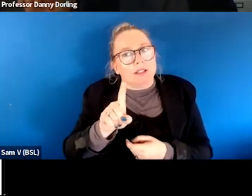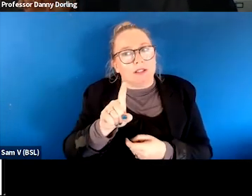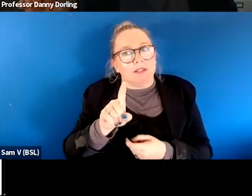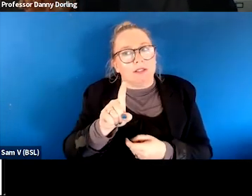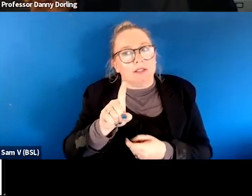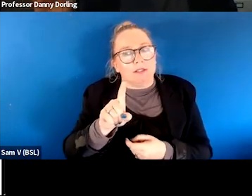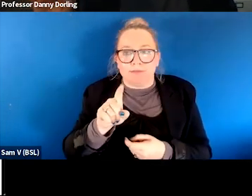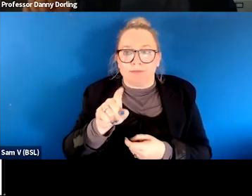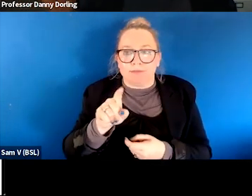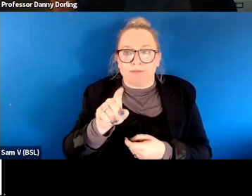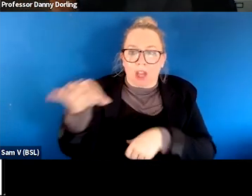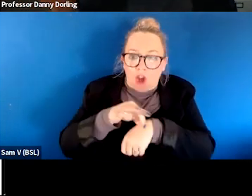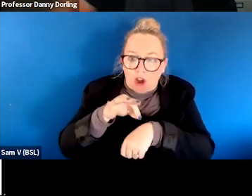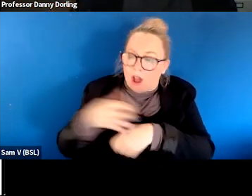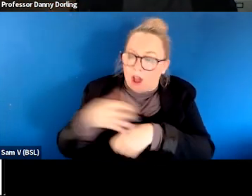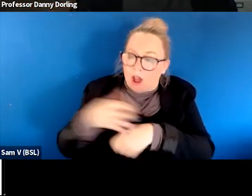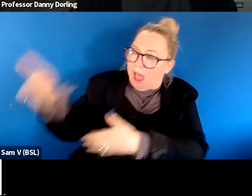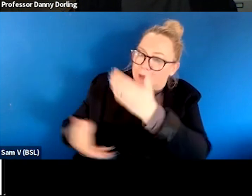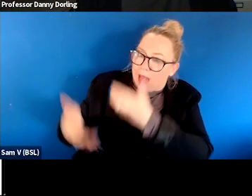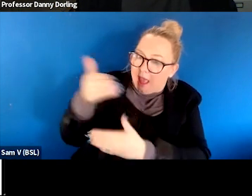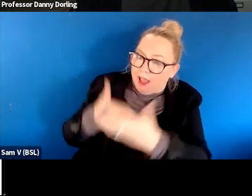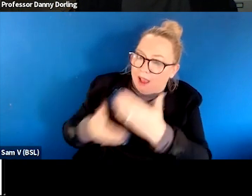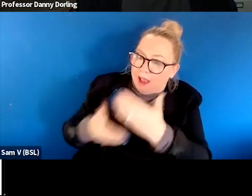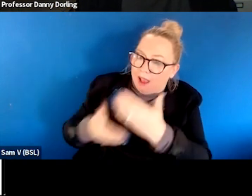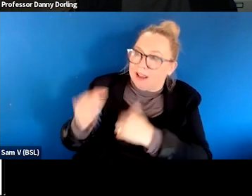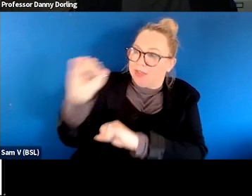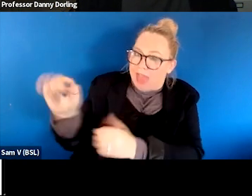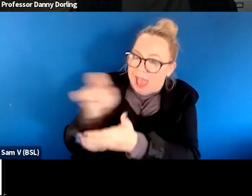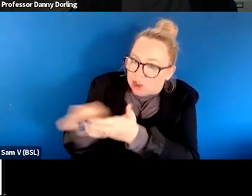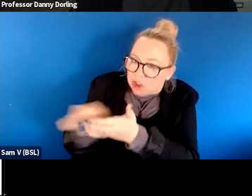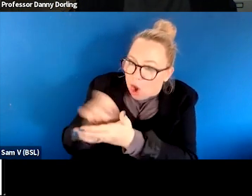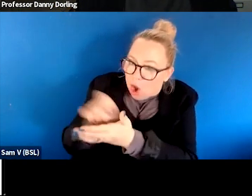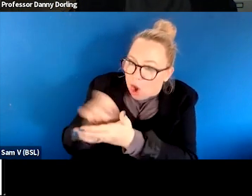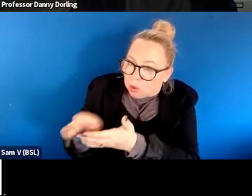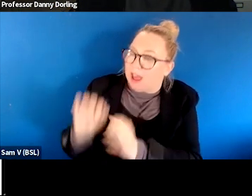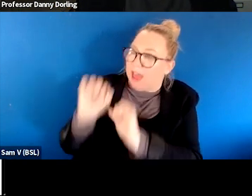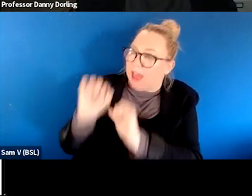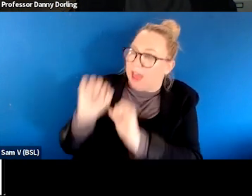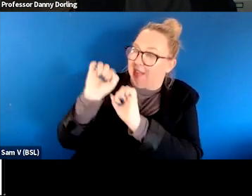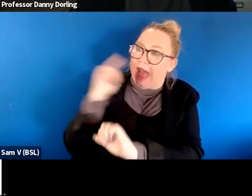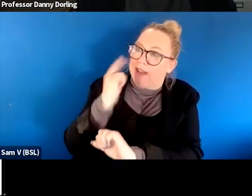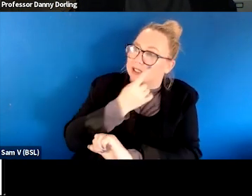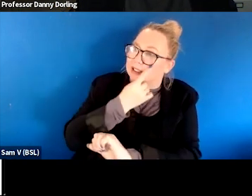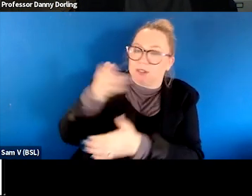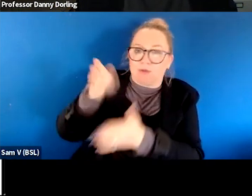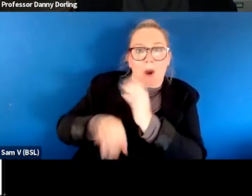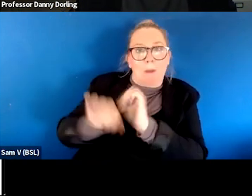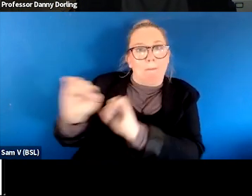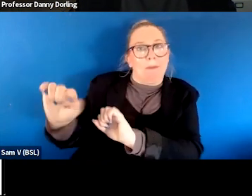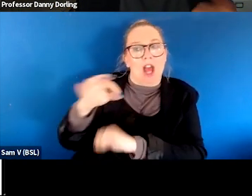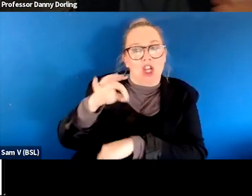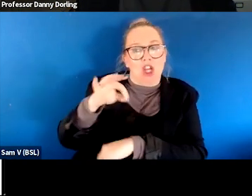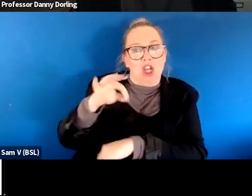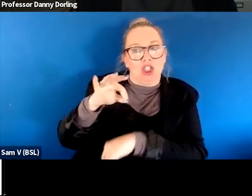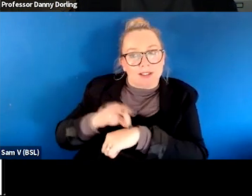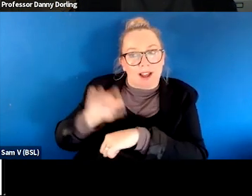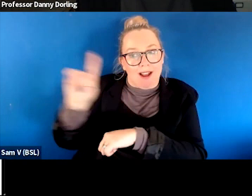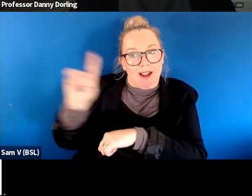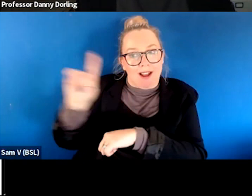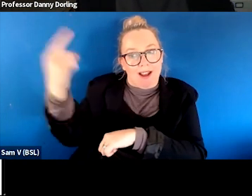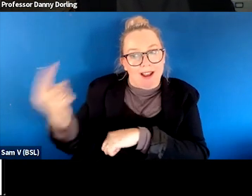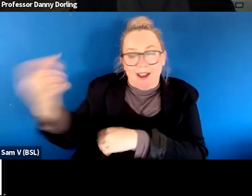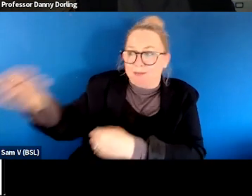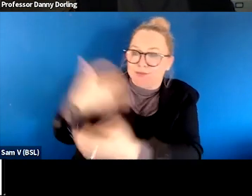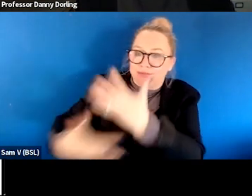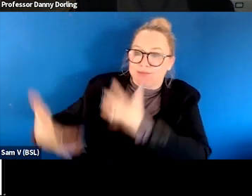of doctors and their notes about what it was like, what their patients were like, how it felt, and often things,